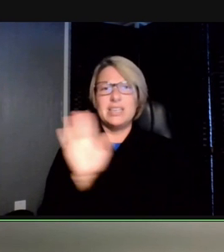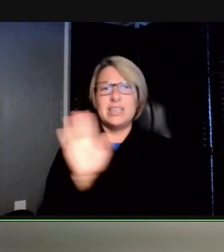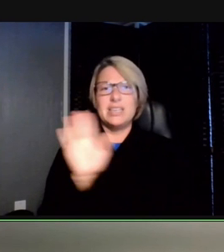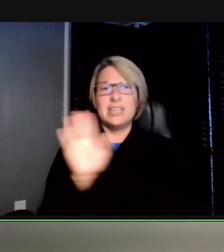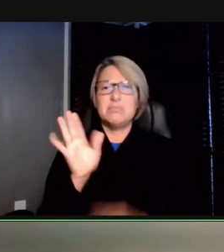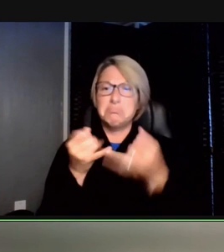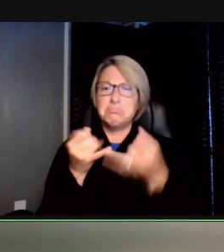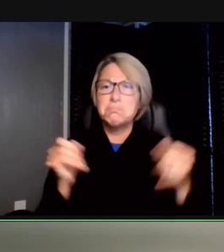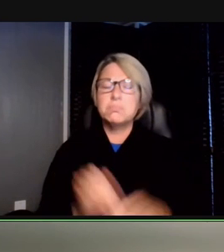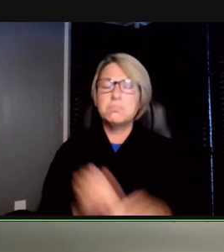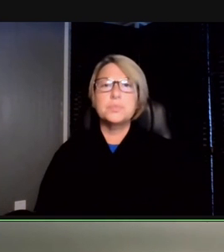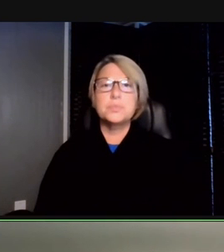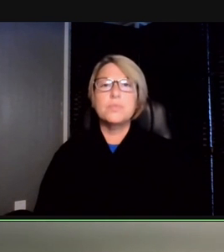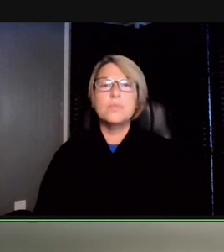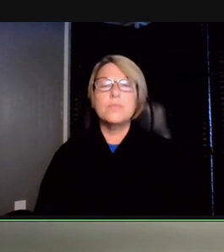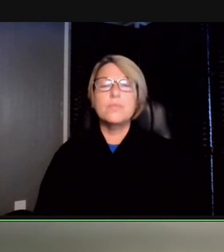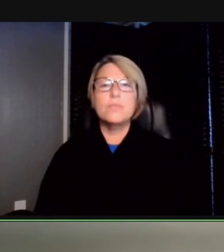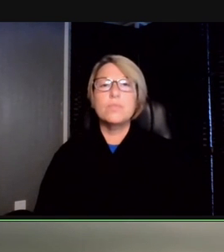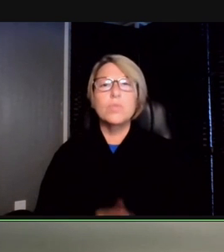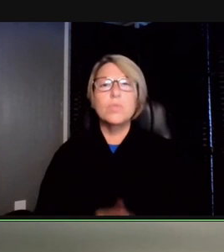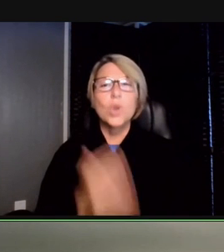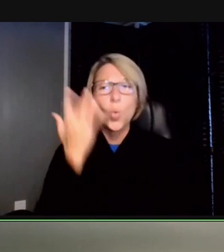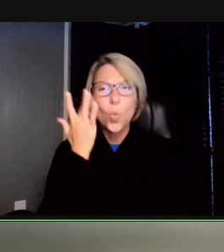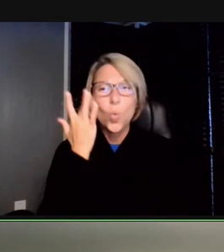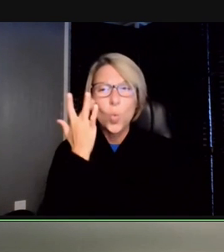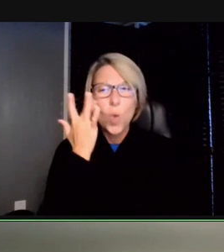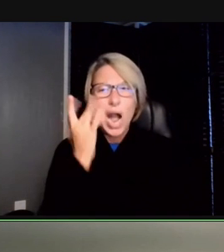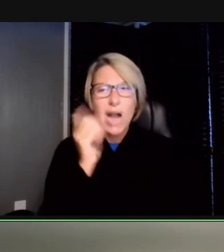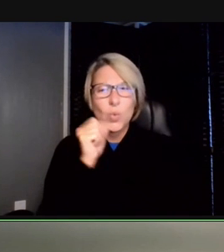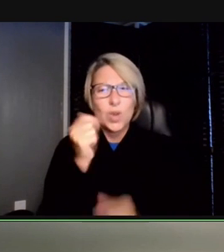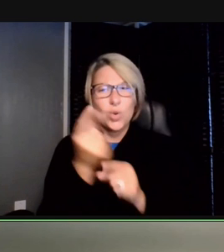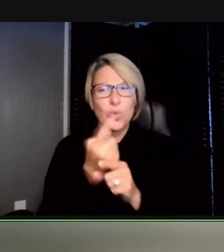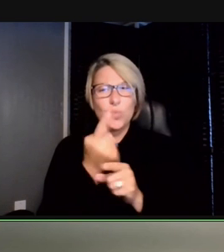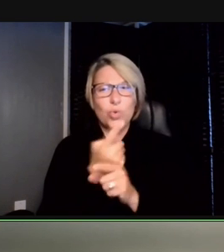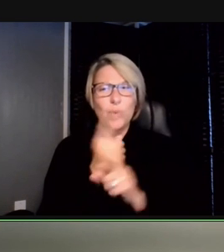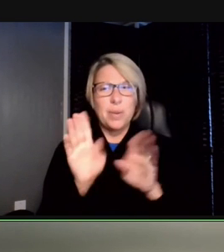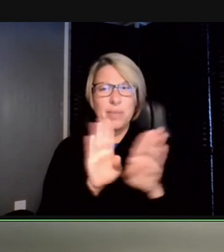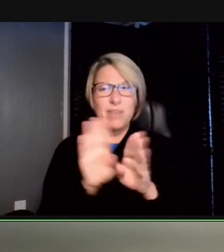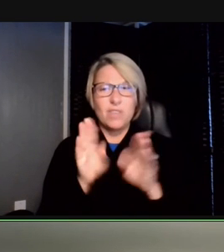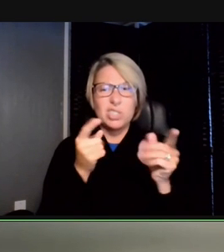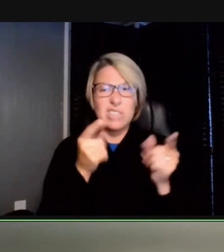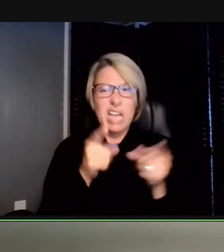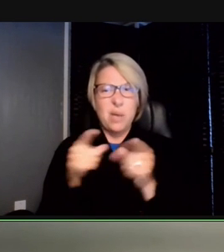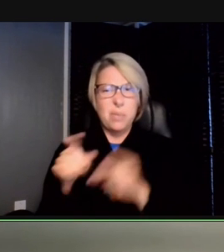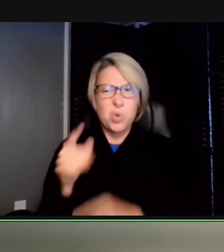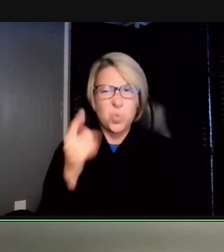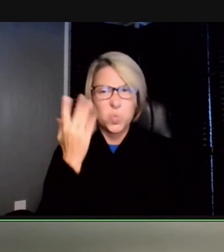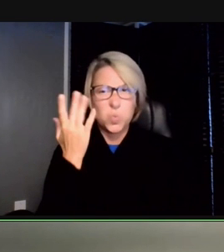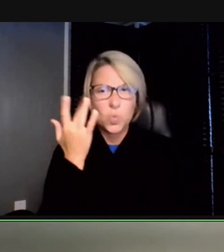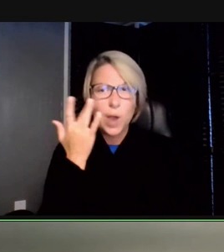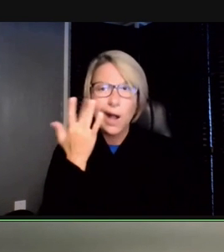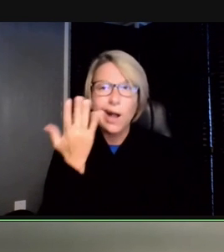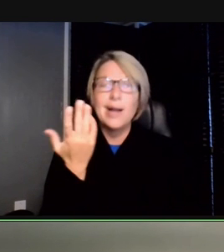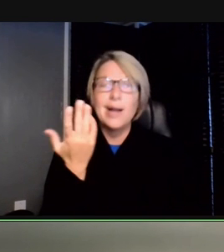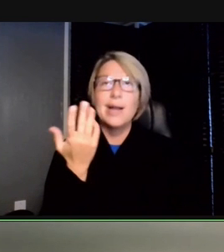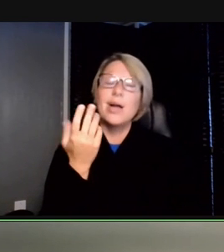Why might inappropriate behaviors occur? These are questions that have been asked to physicians as